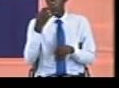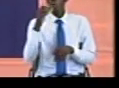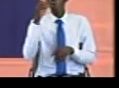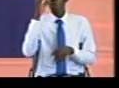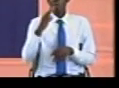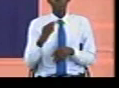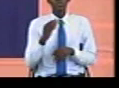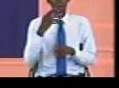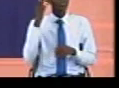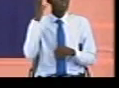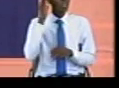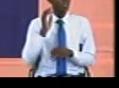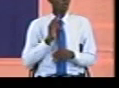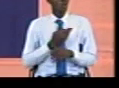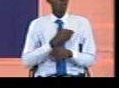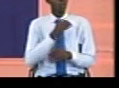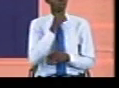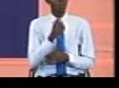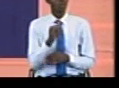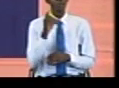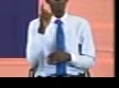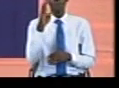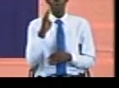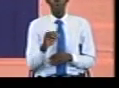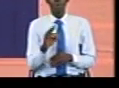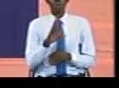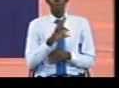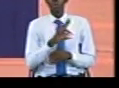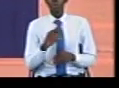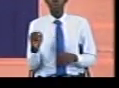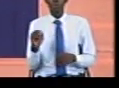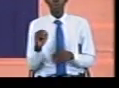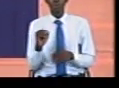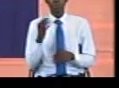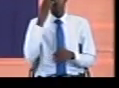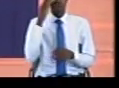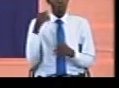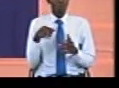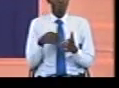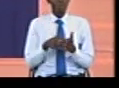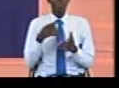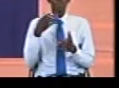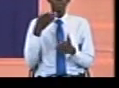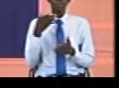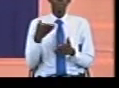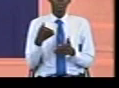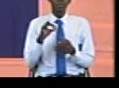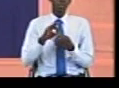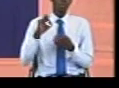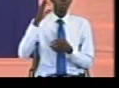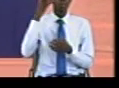not. Hereby know we the spirit of truth and the spirit of error.